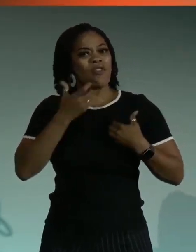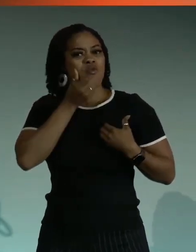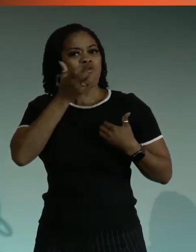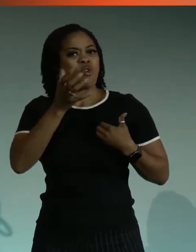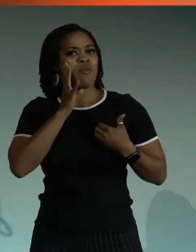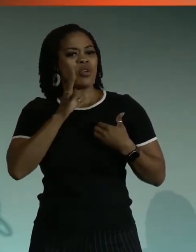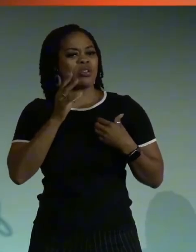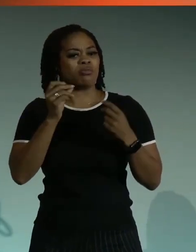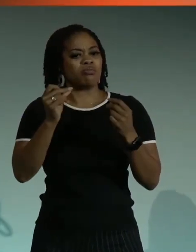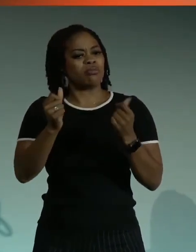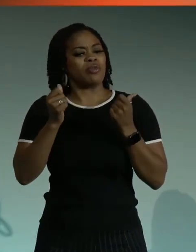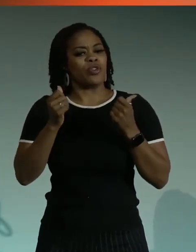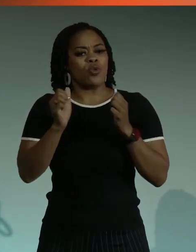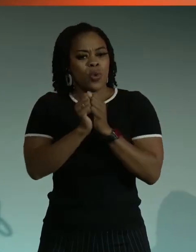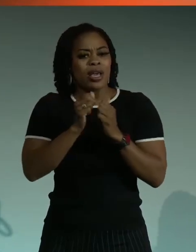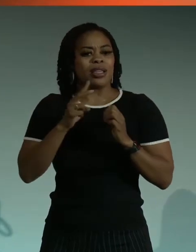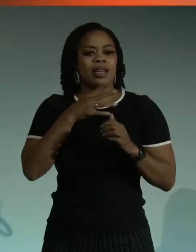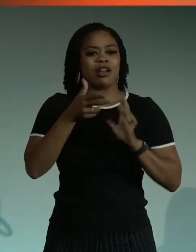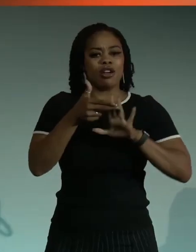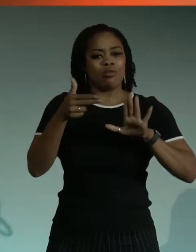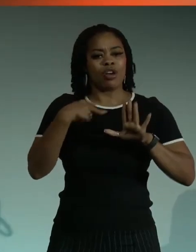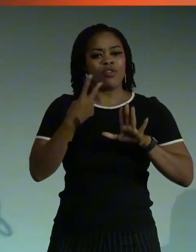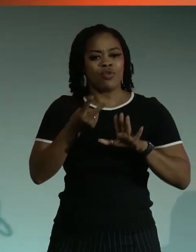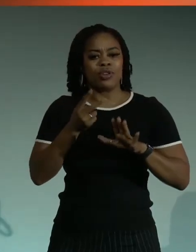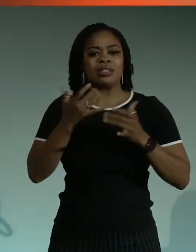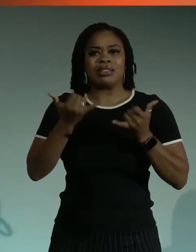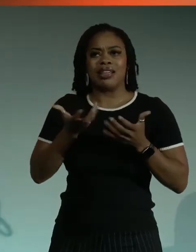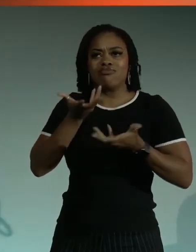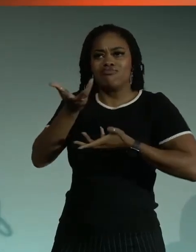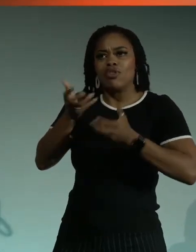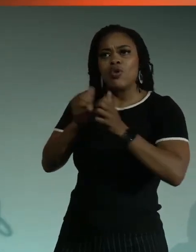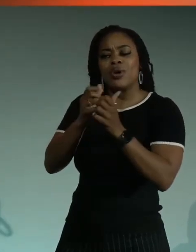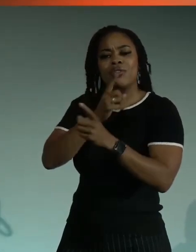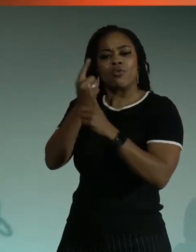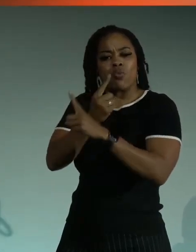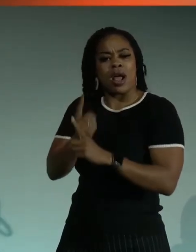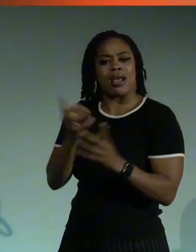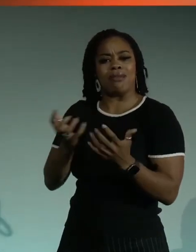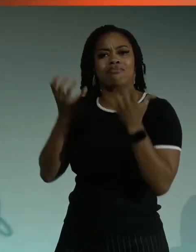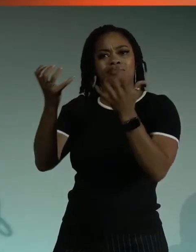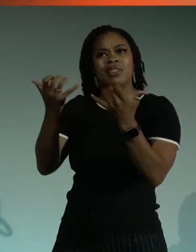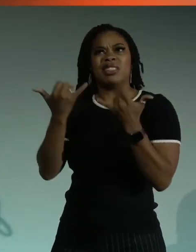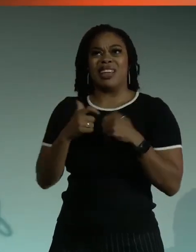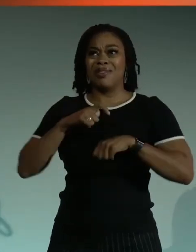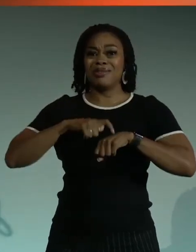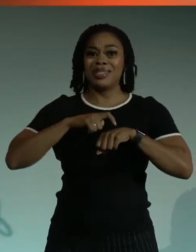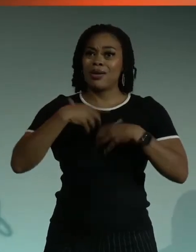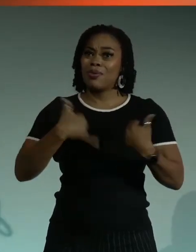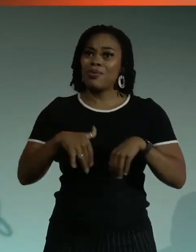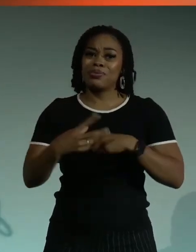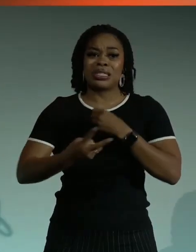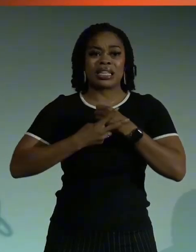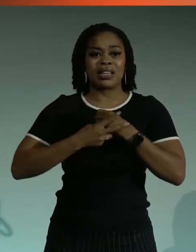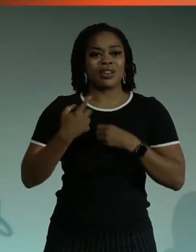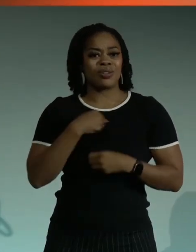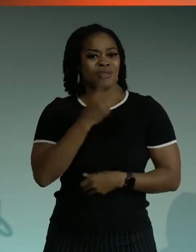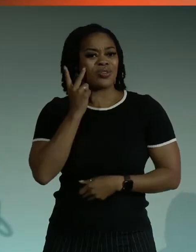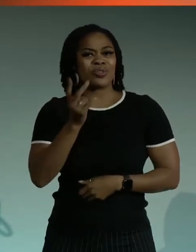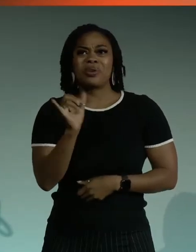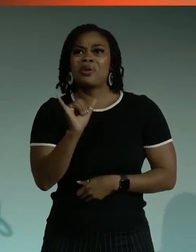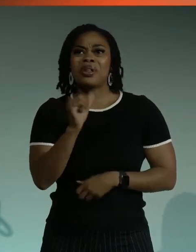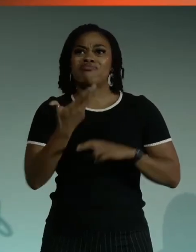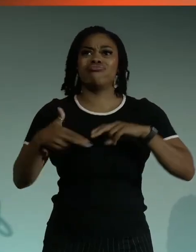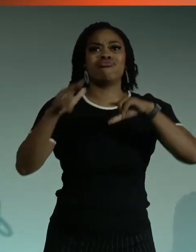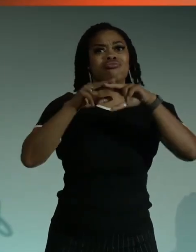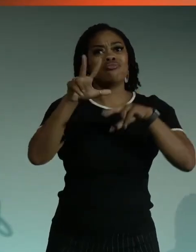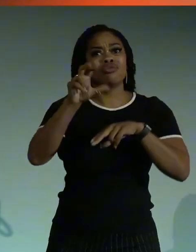out immediately with our brand voice in mind, speaking to our right audience, and that saves us so much time. We saw like a 30% increase